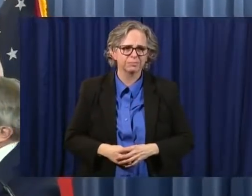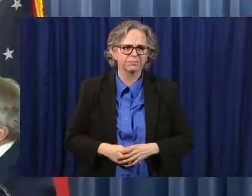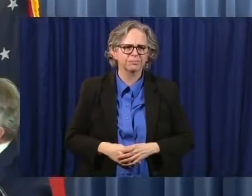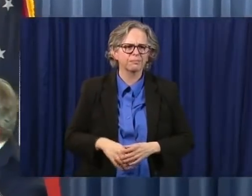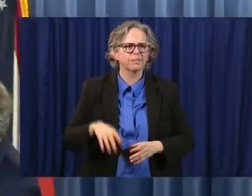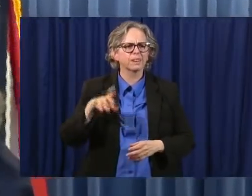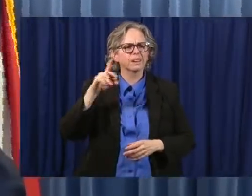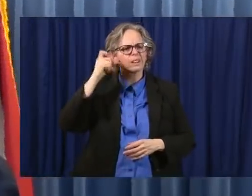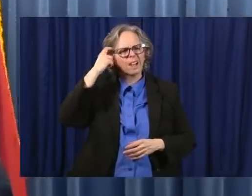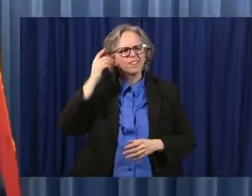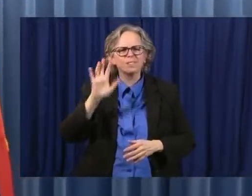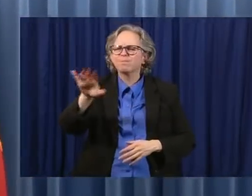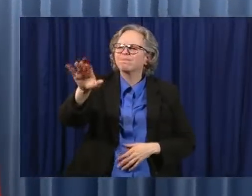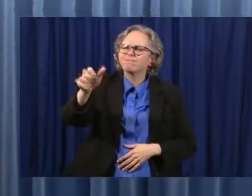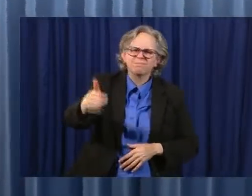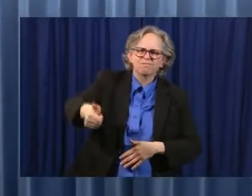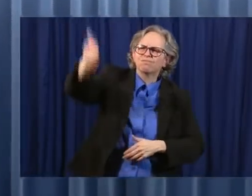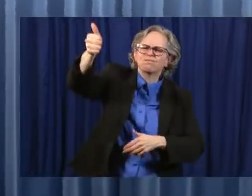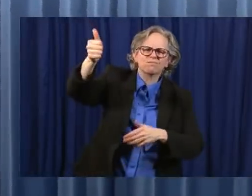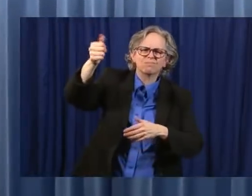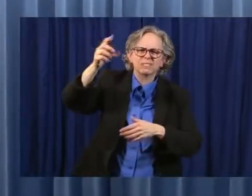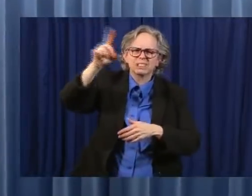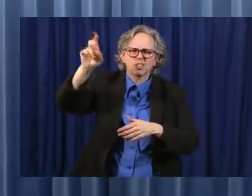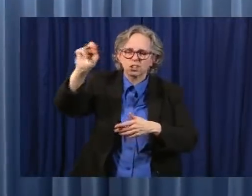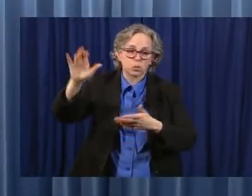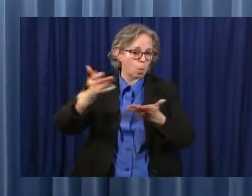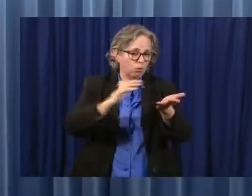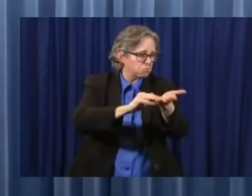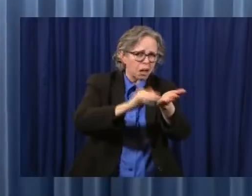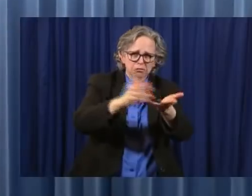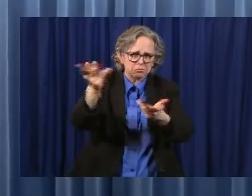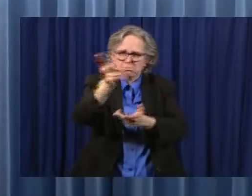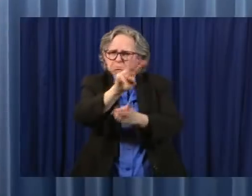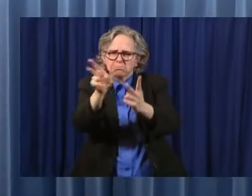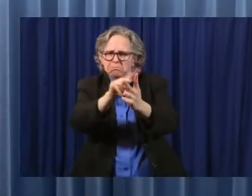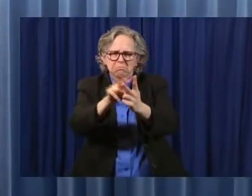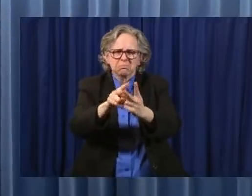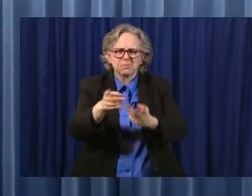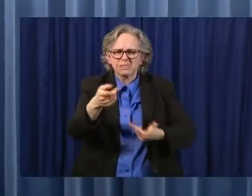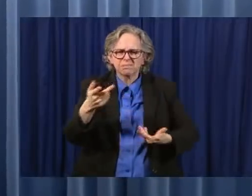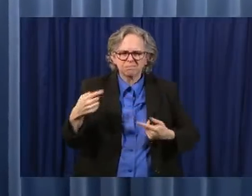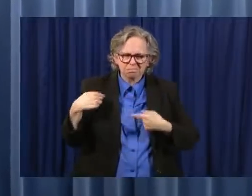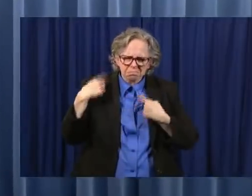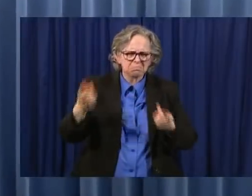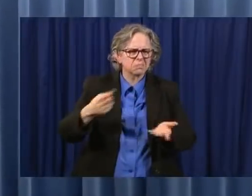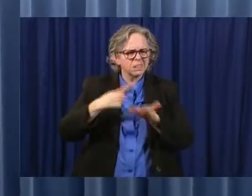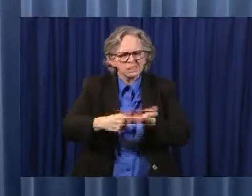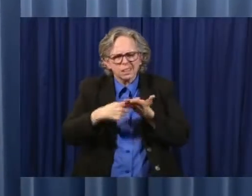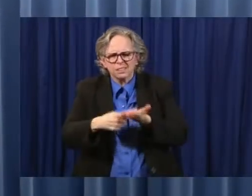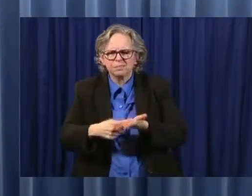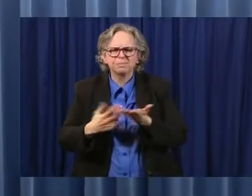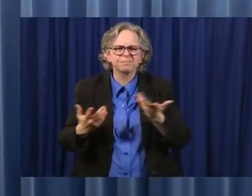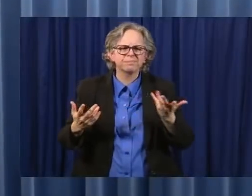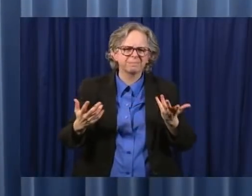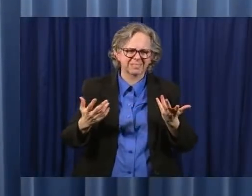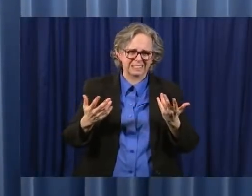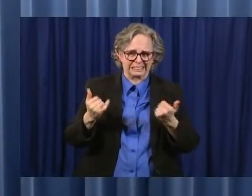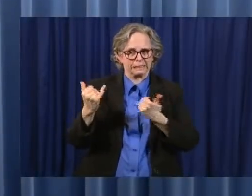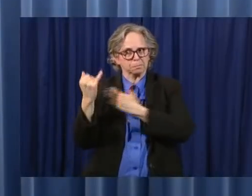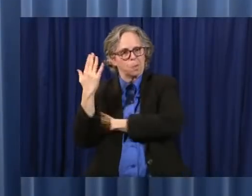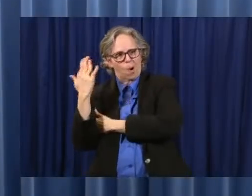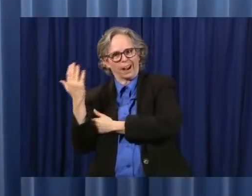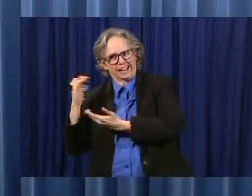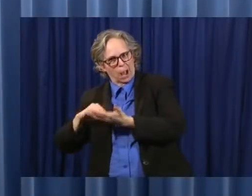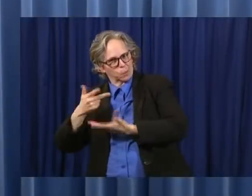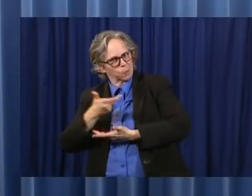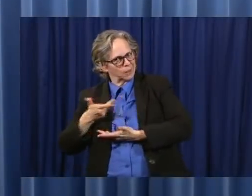bit, and also, Doctor, we've had this discussion. I had a discussion this morning.